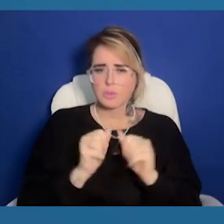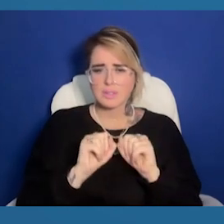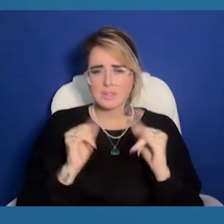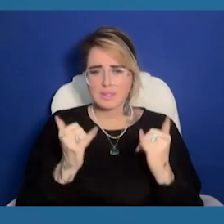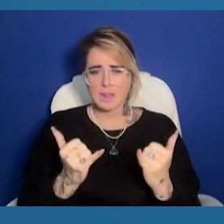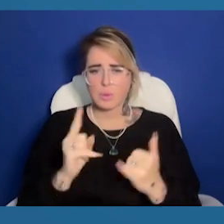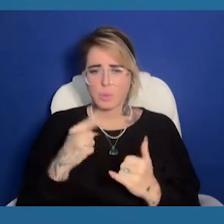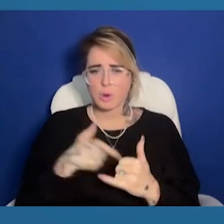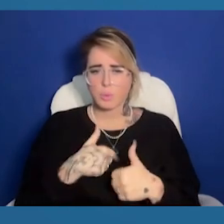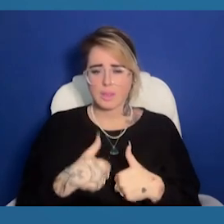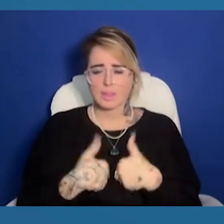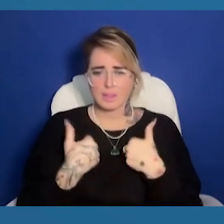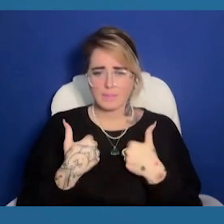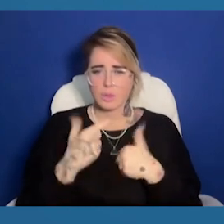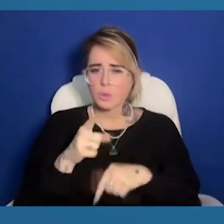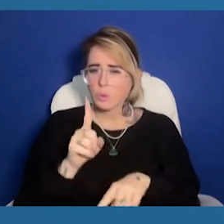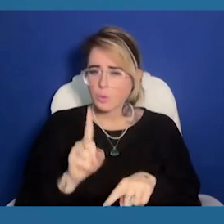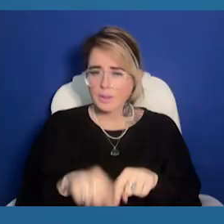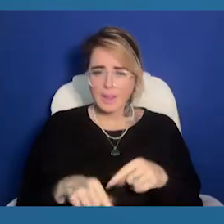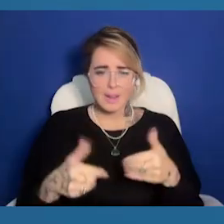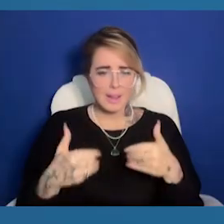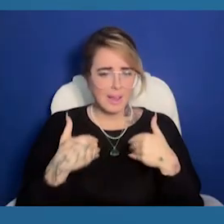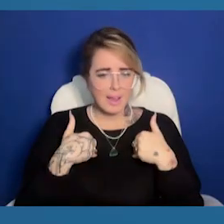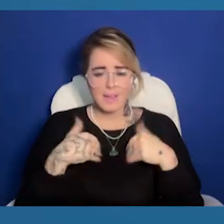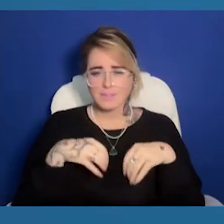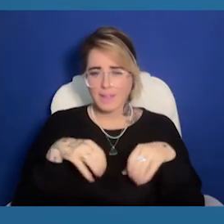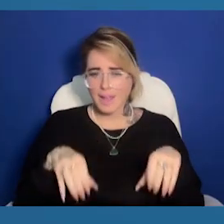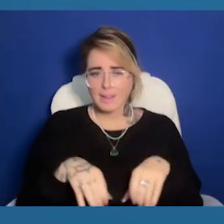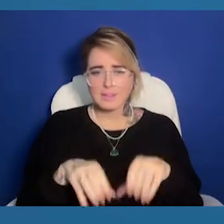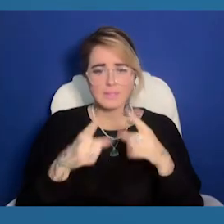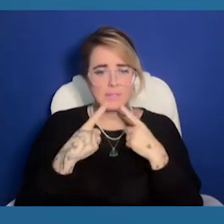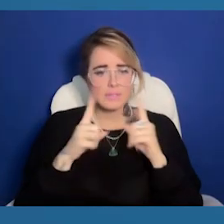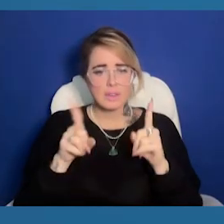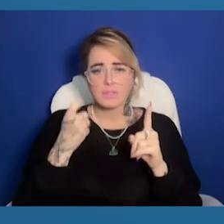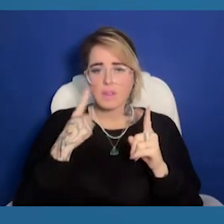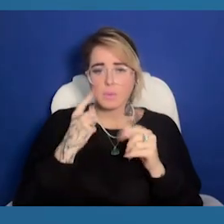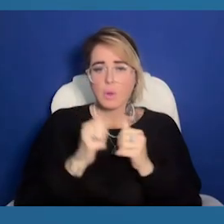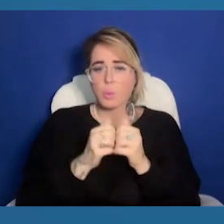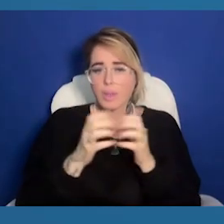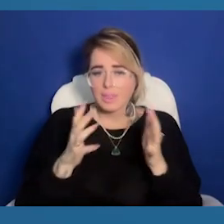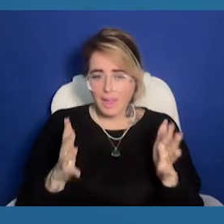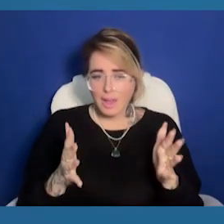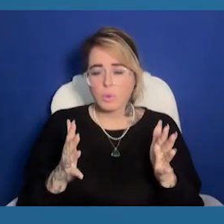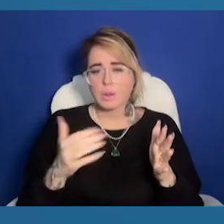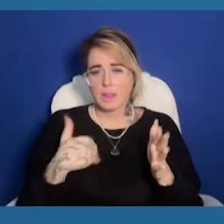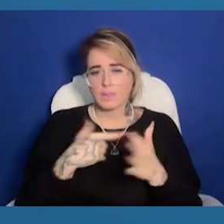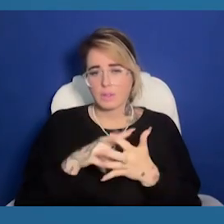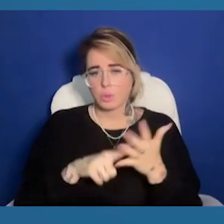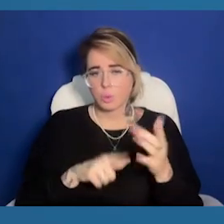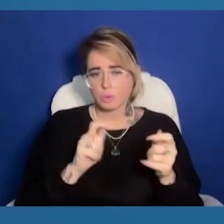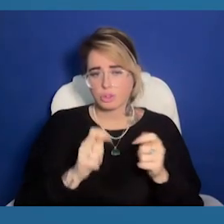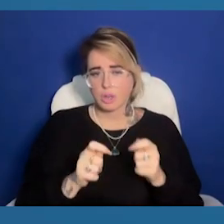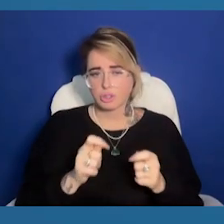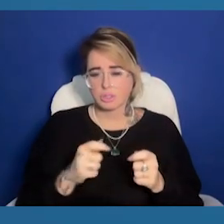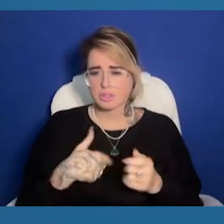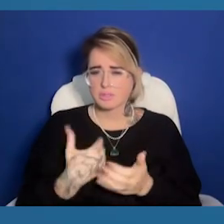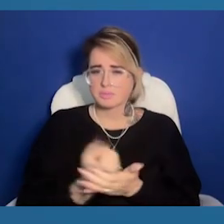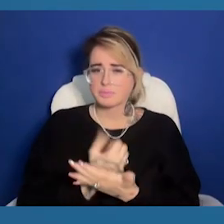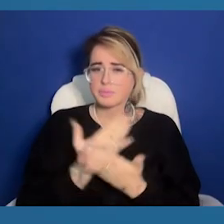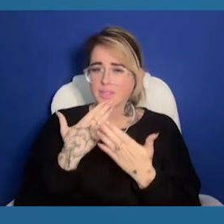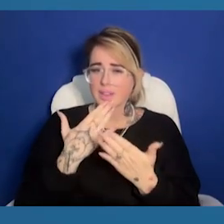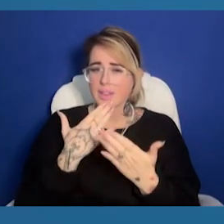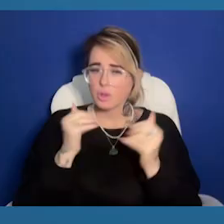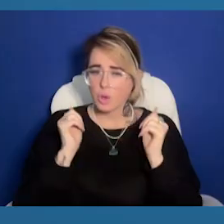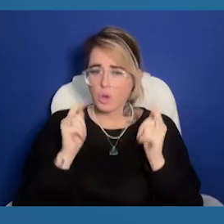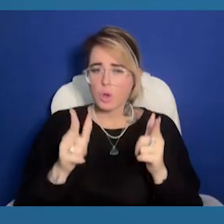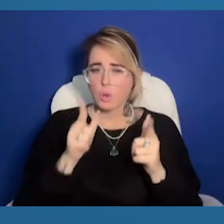are living. You cannot have an active and an effective government without having those changes. So I want to thank everyone that